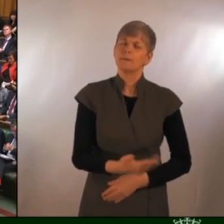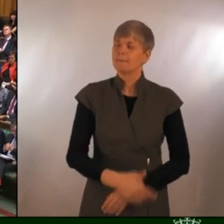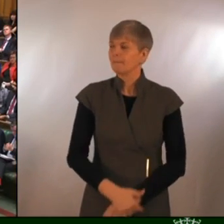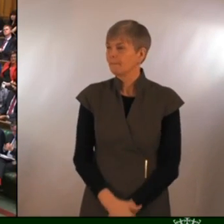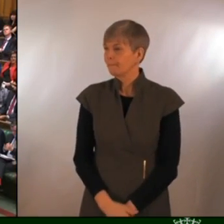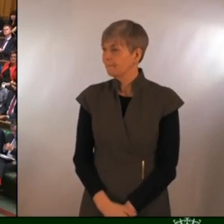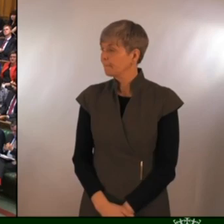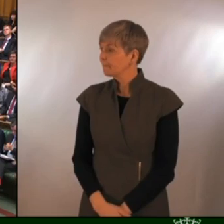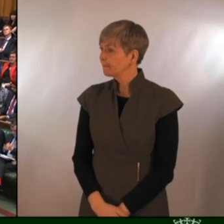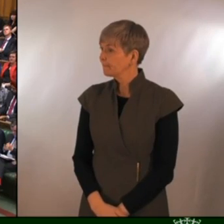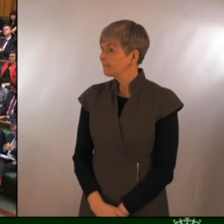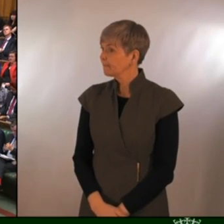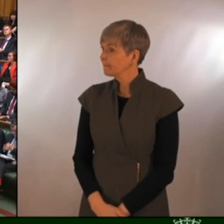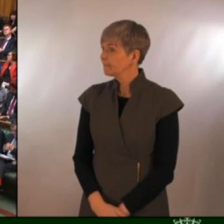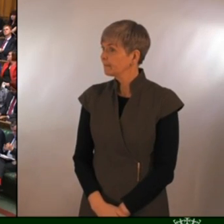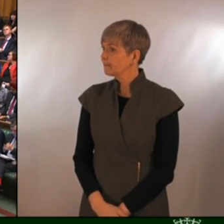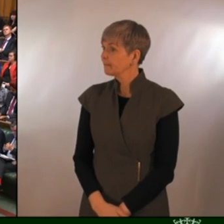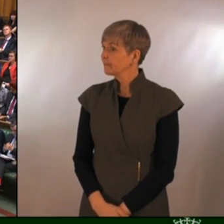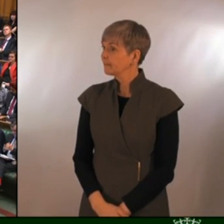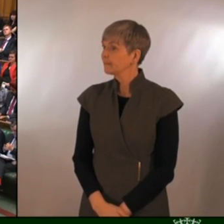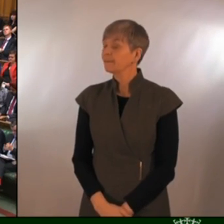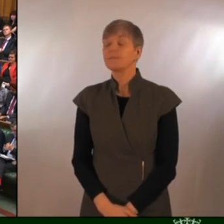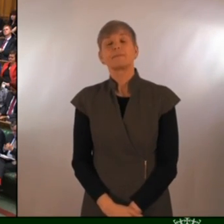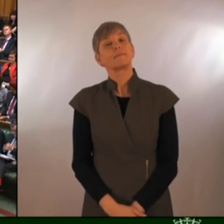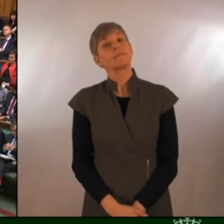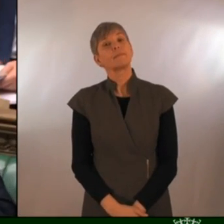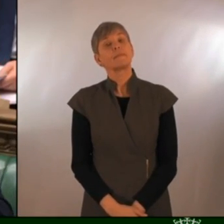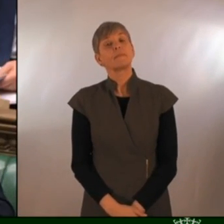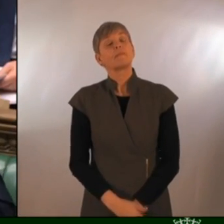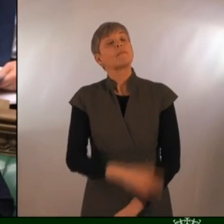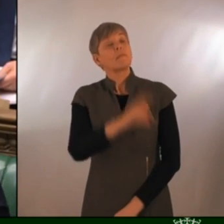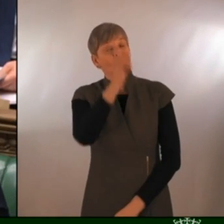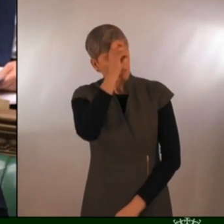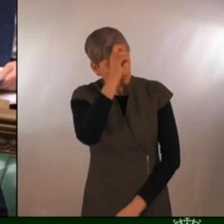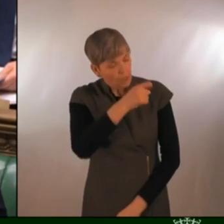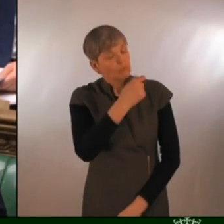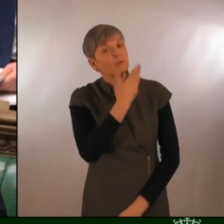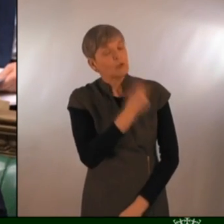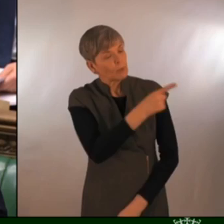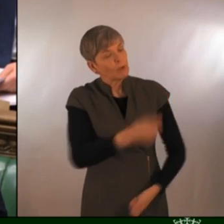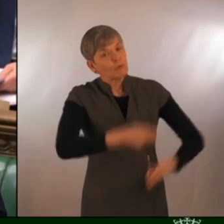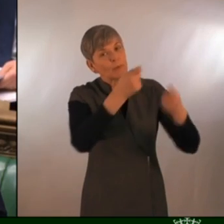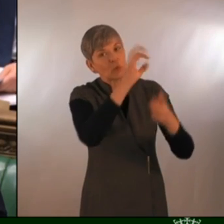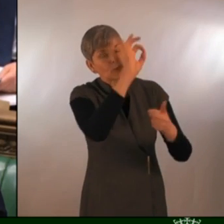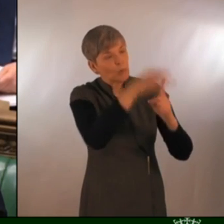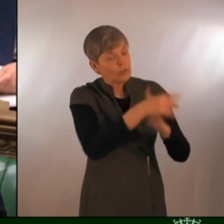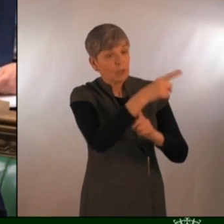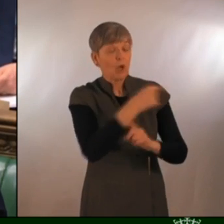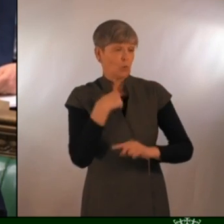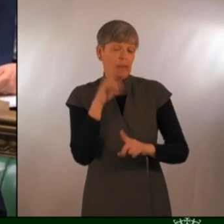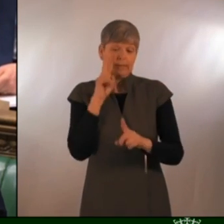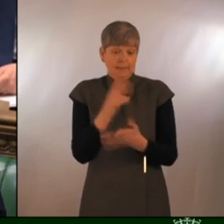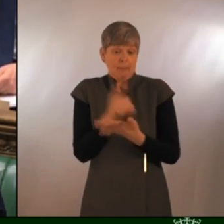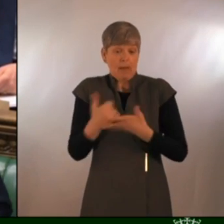Minister. Well, the Honourable Gentleman raises an important point, and he'll have seen what the Governor of the Bank of England has done to the cost of borrowing